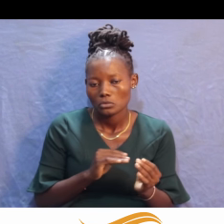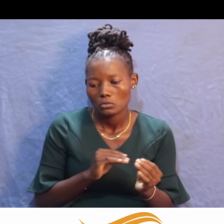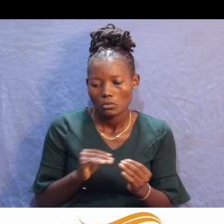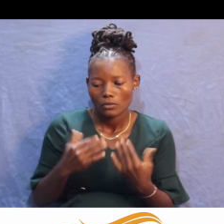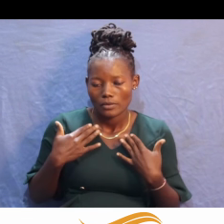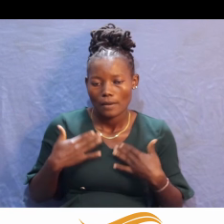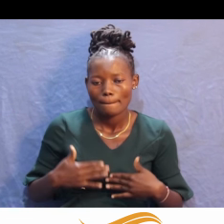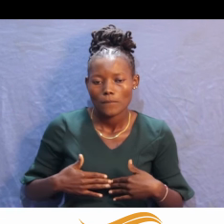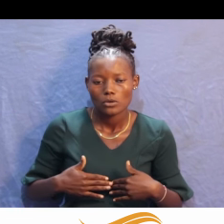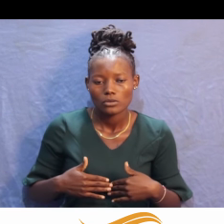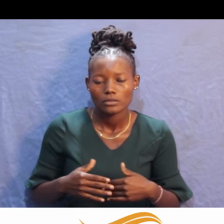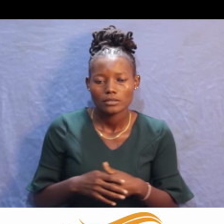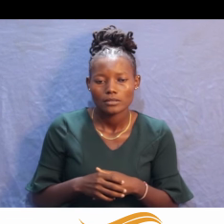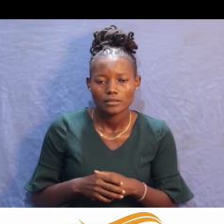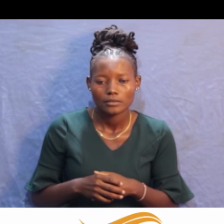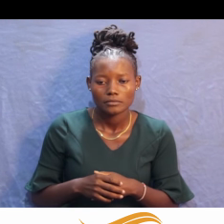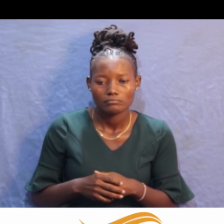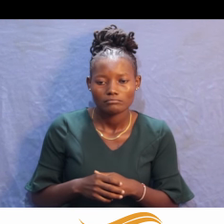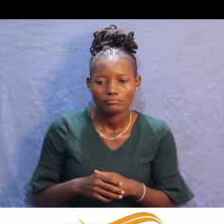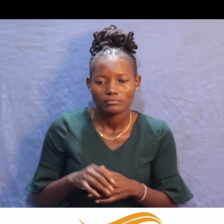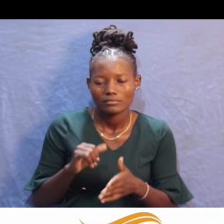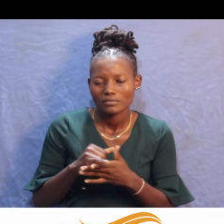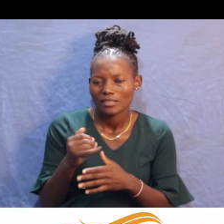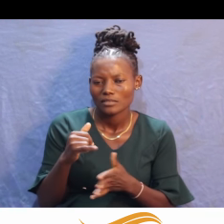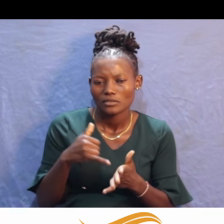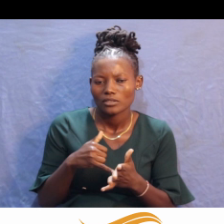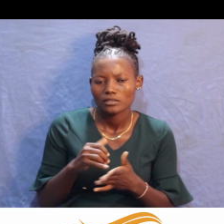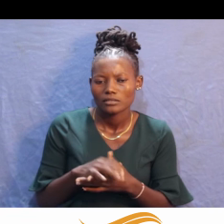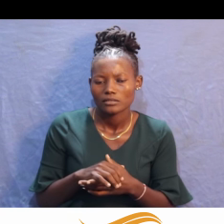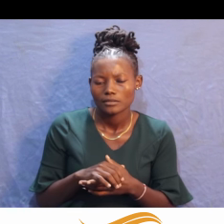court. Big difference between these two athletes in terms of